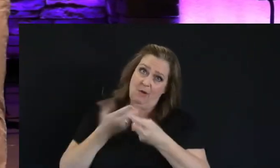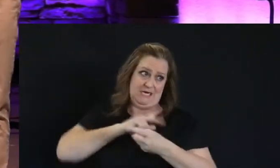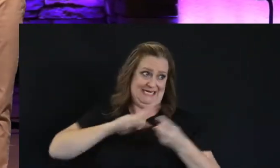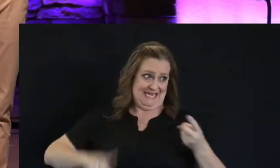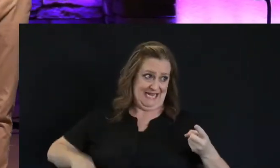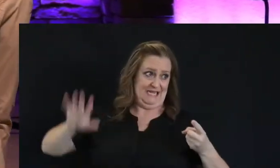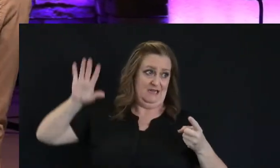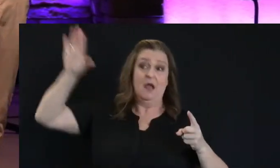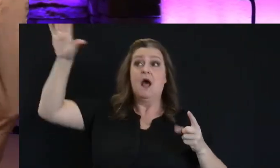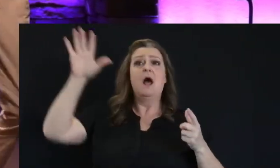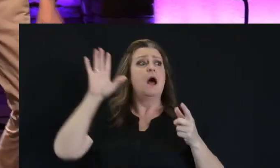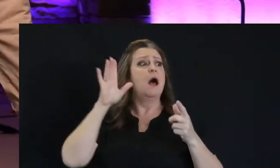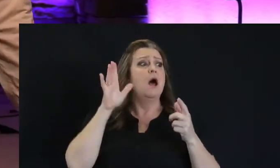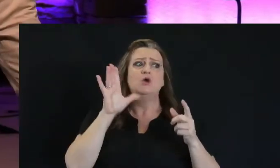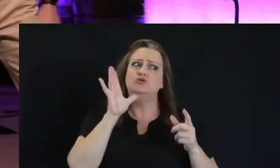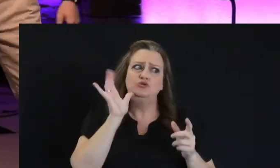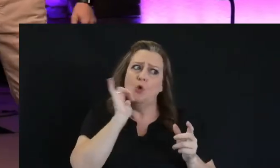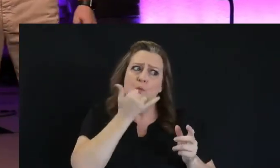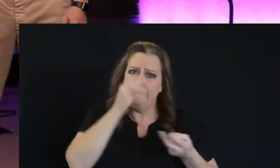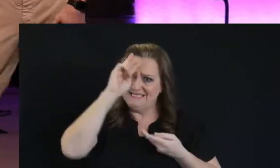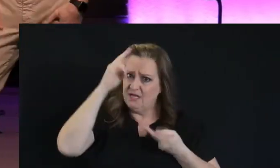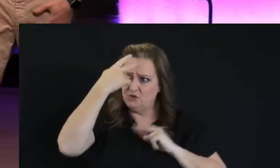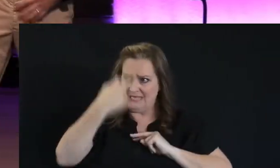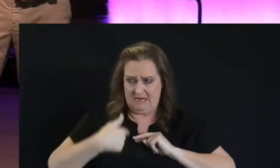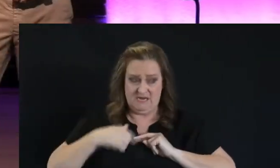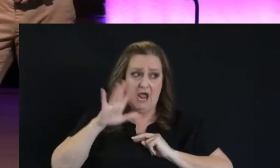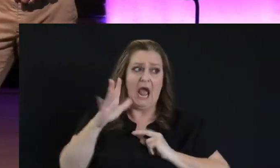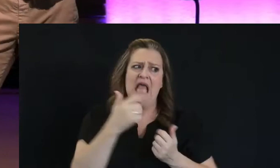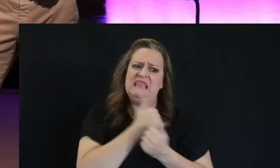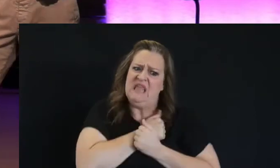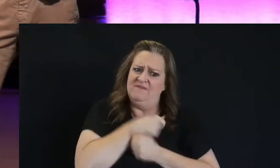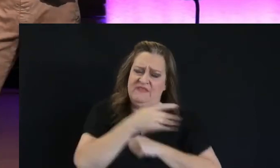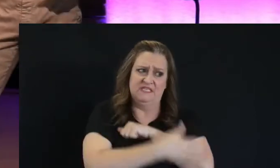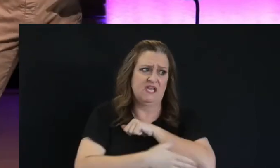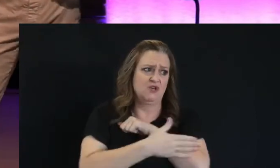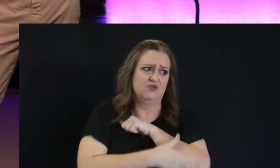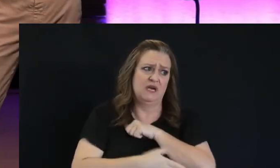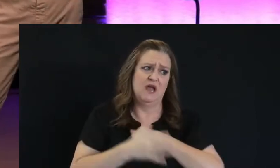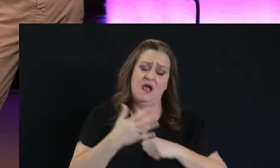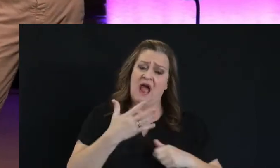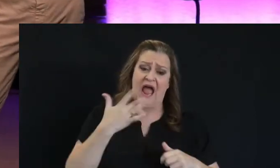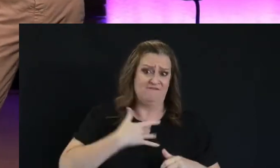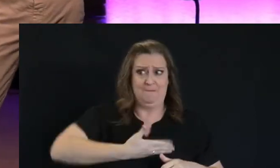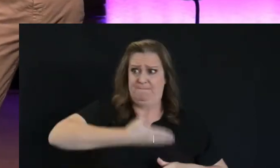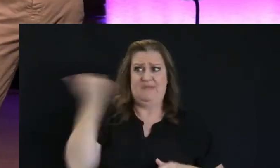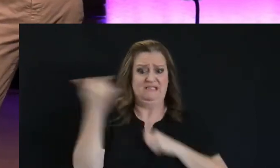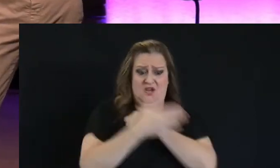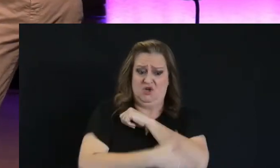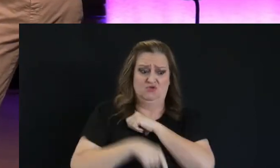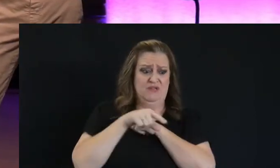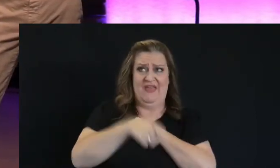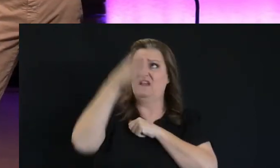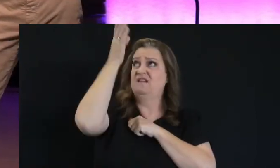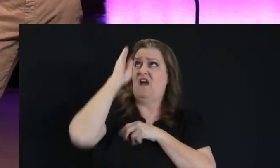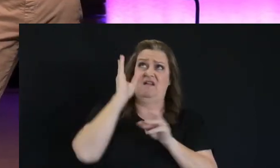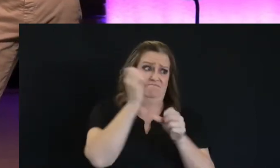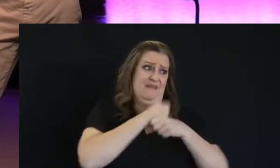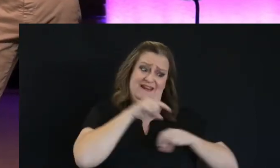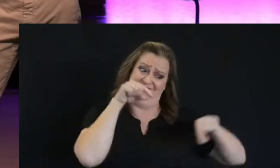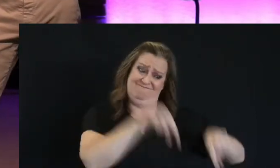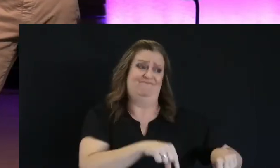wrong. I love this. This is the greatest country God ever produced. I really believe it. And I want the best for this country. I really